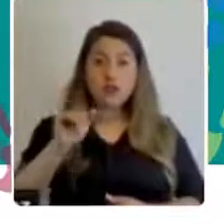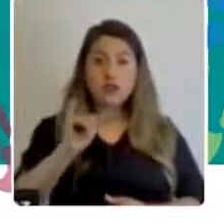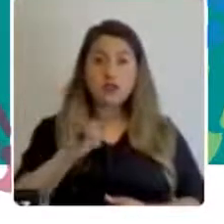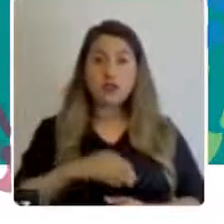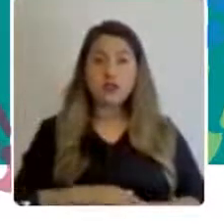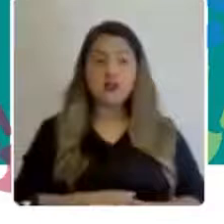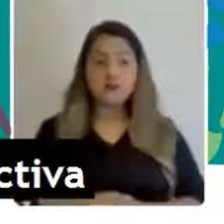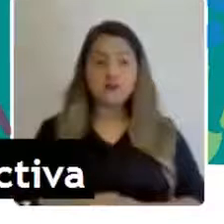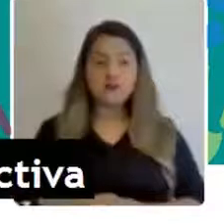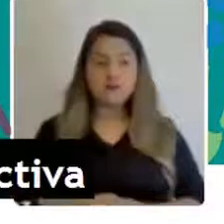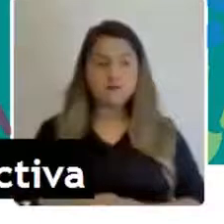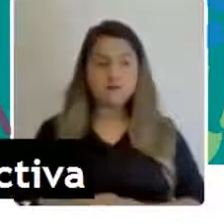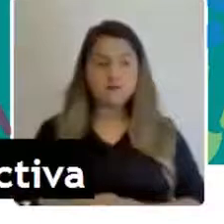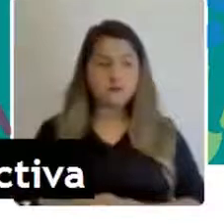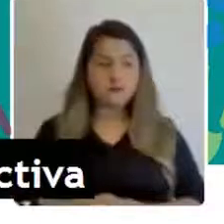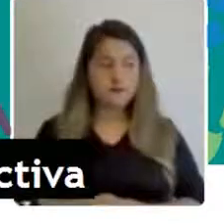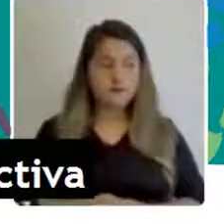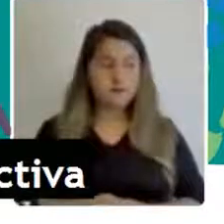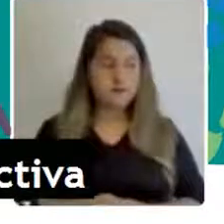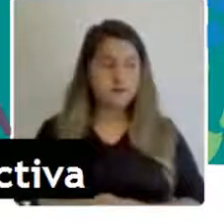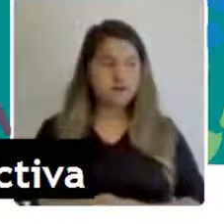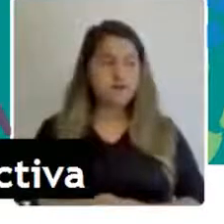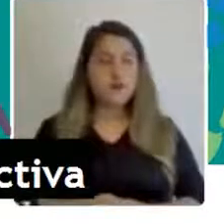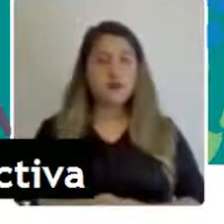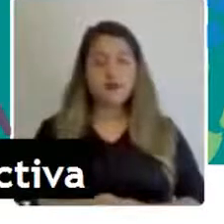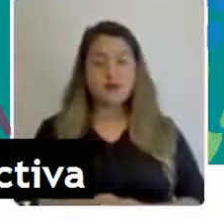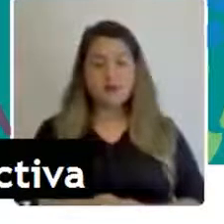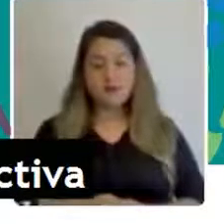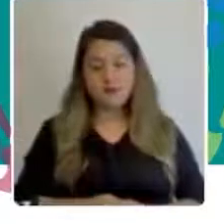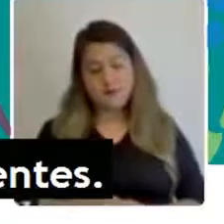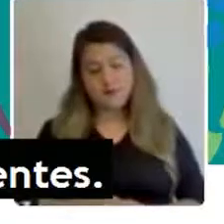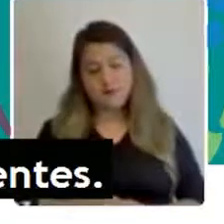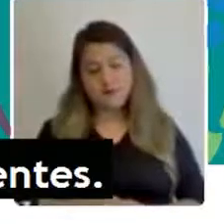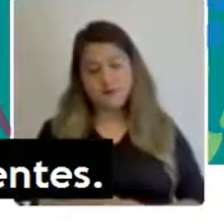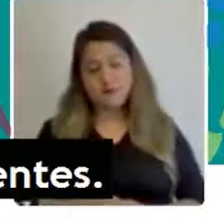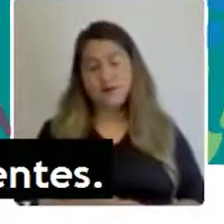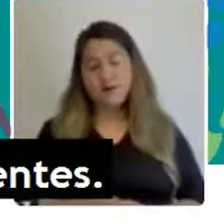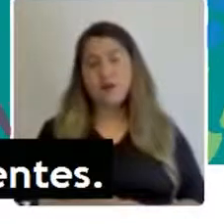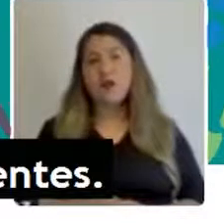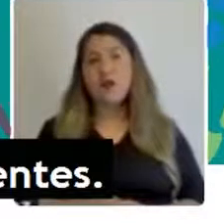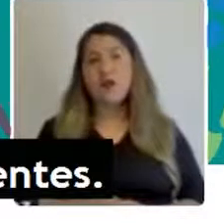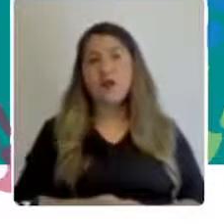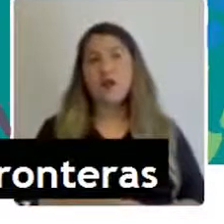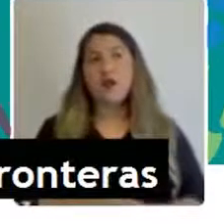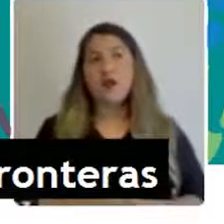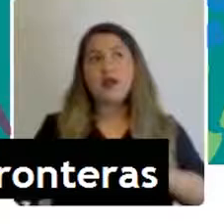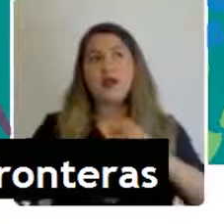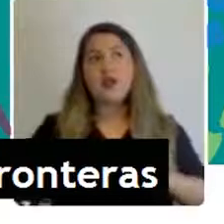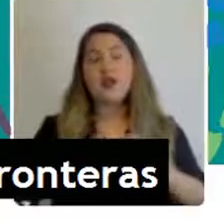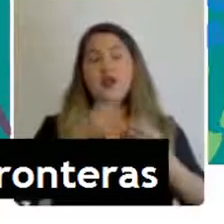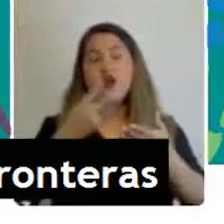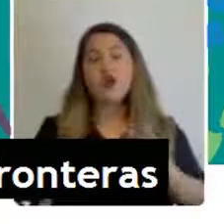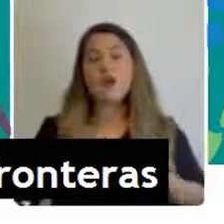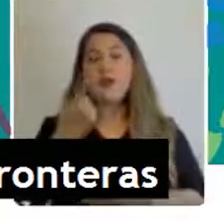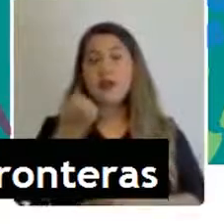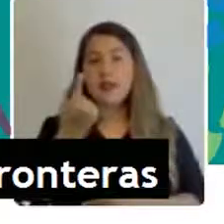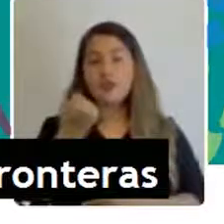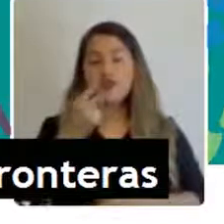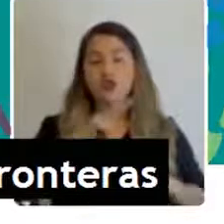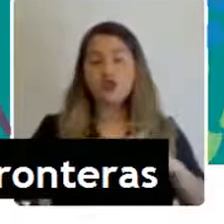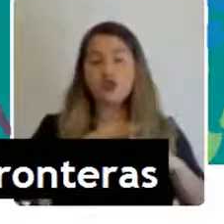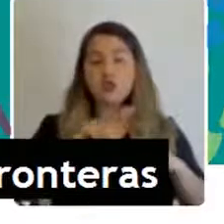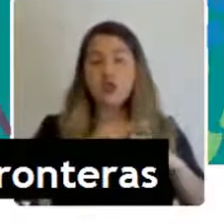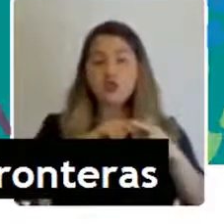2009. Finally, in 2011, we had a directive on patients' rights. Patients have the rights